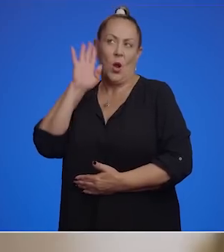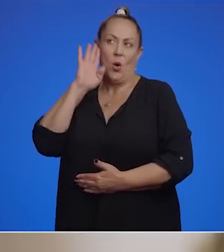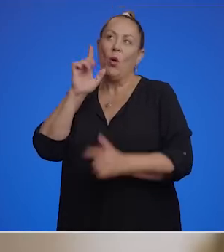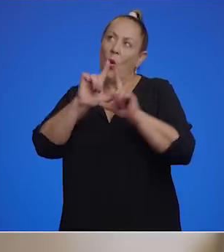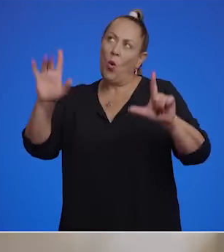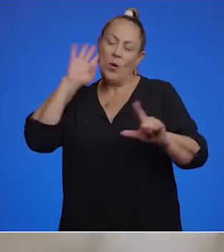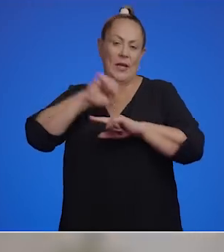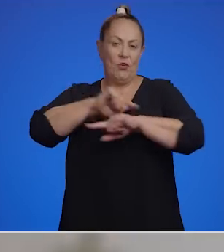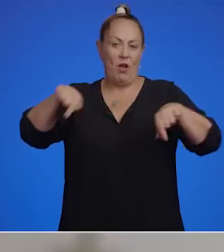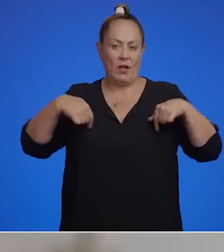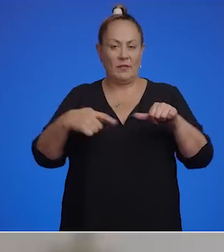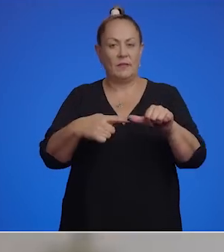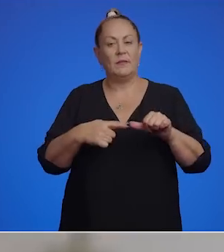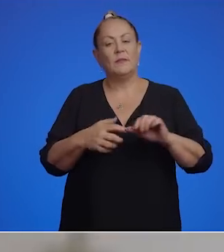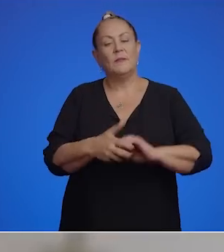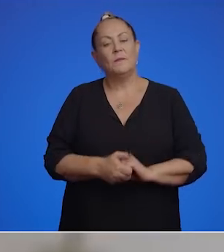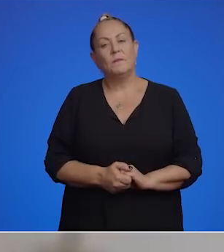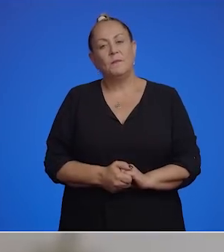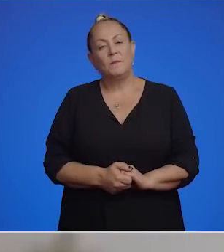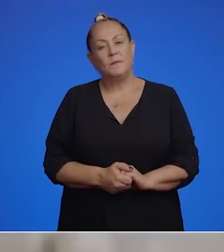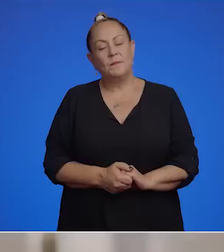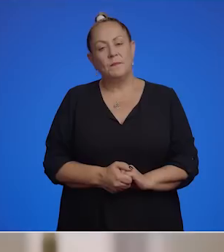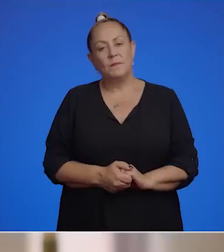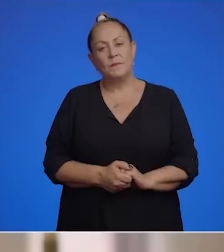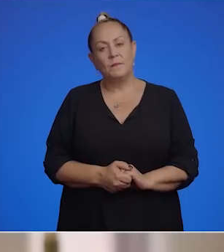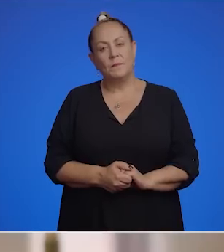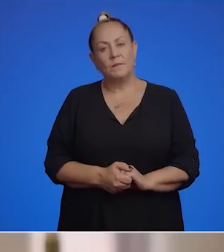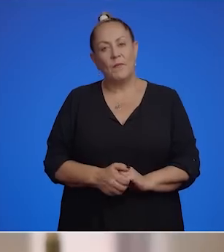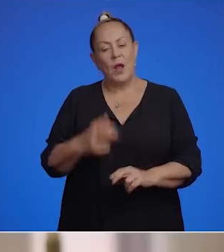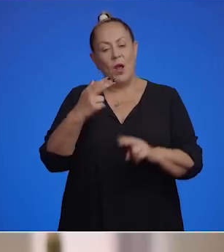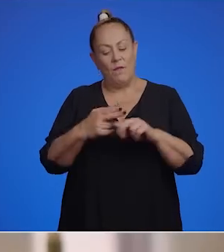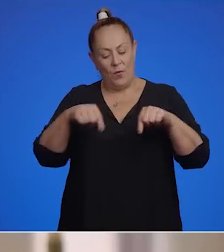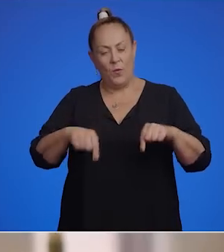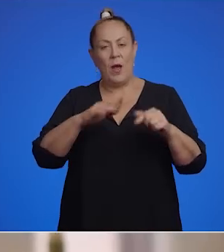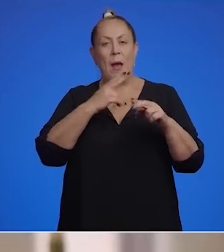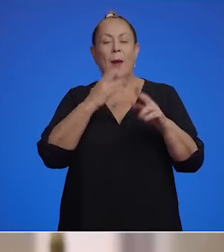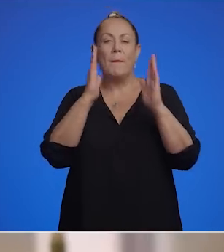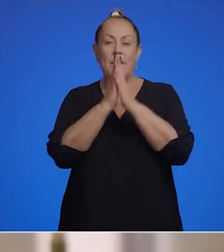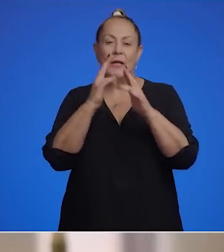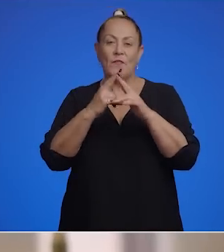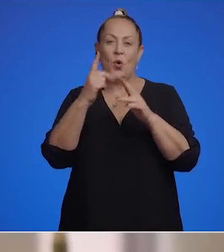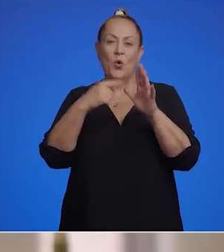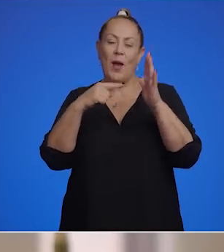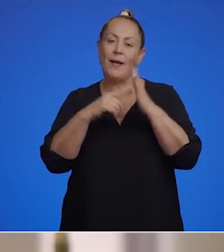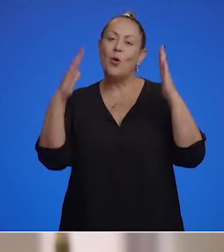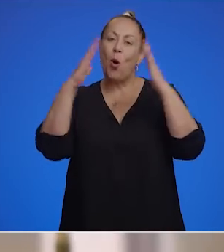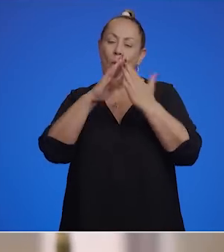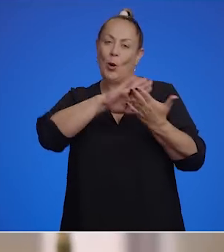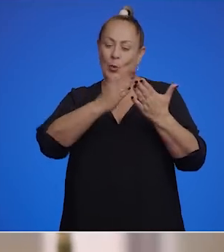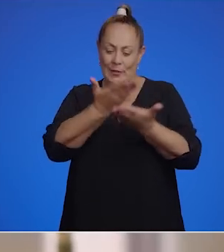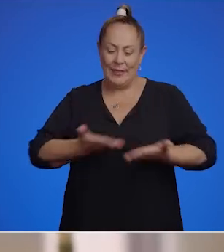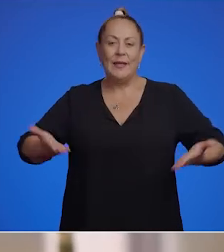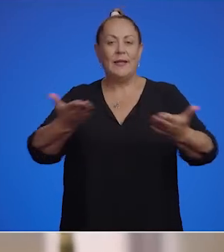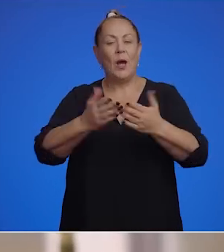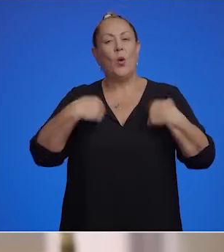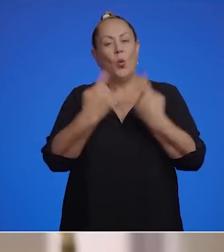Lord, hear us. Lord, hear our prayer. For our Mass for You at Home community, that we always place